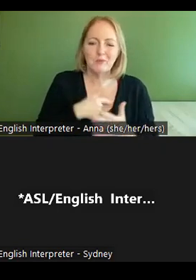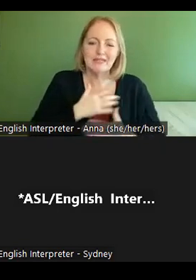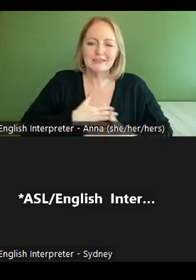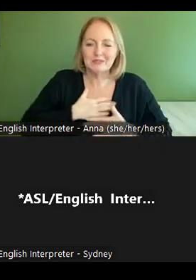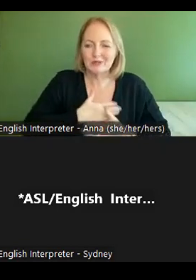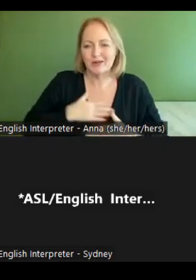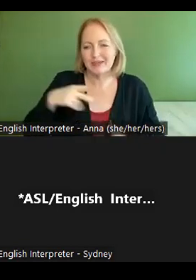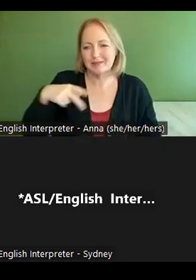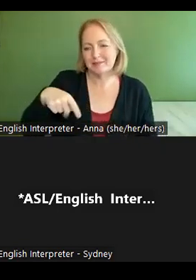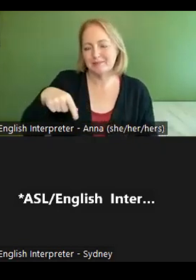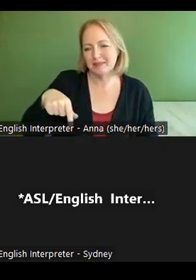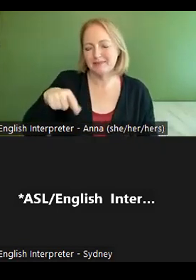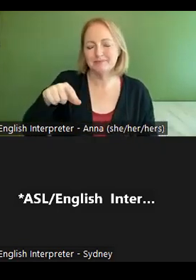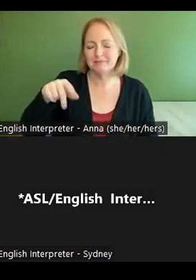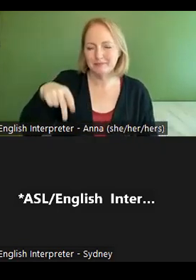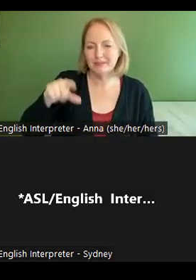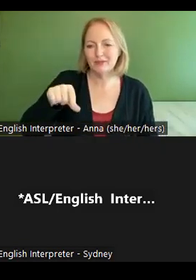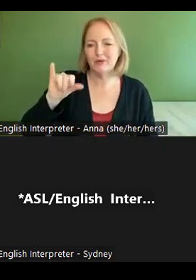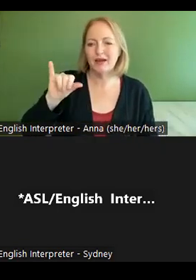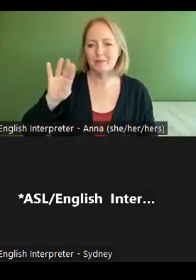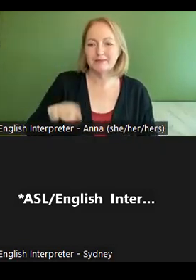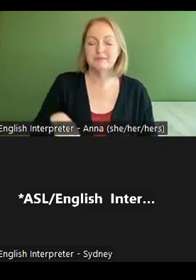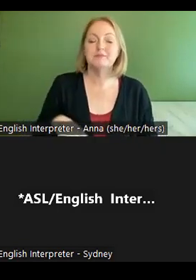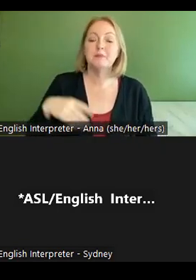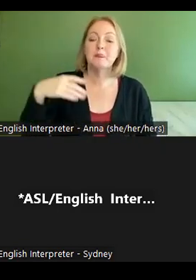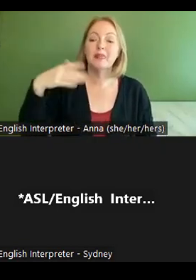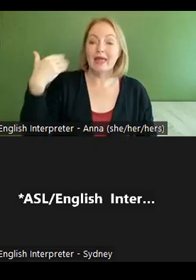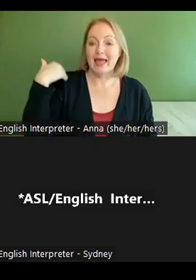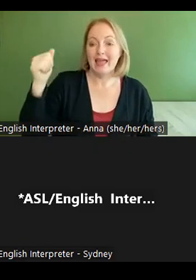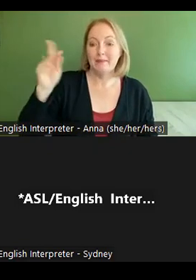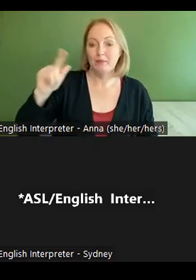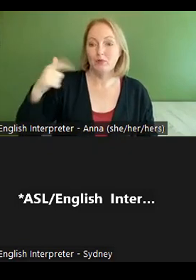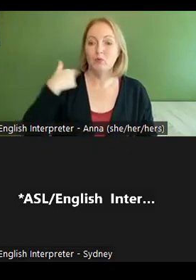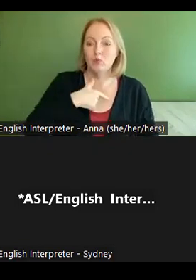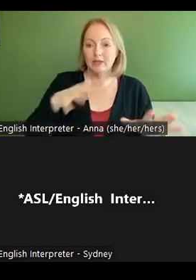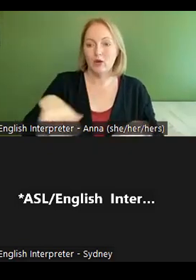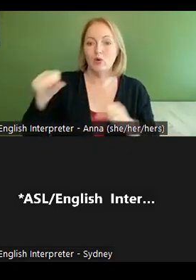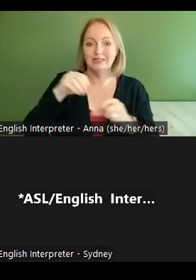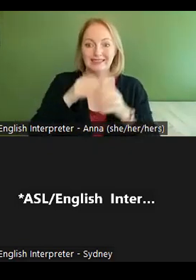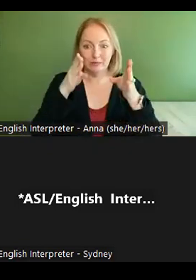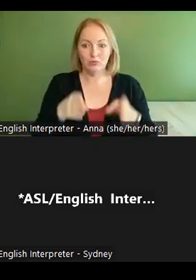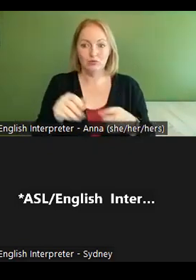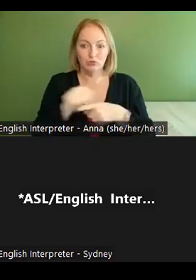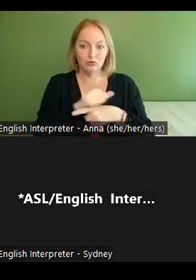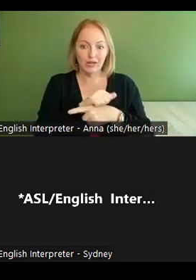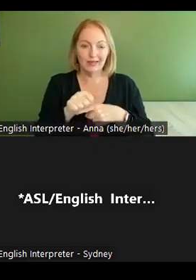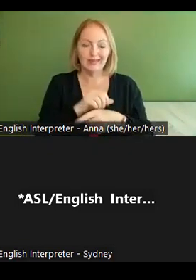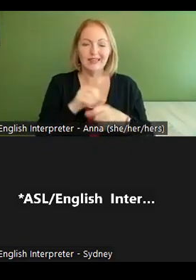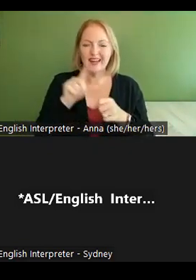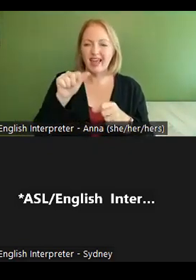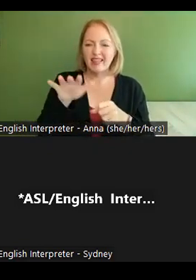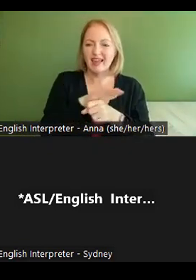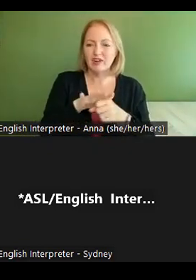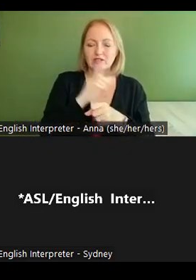in PQIB. In April, PQIB hosted an in-person training in the LA area for